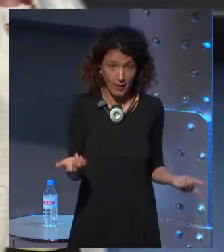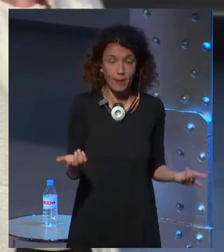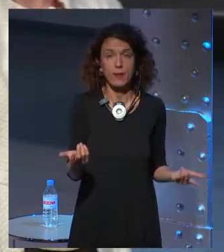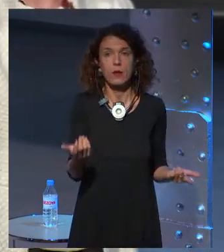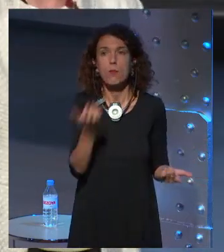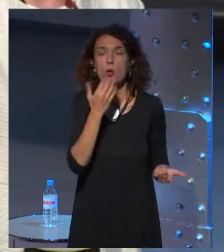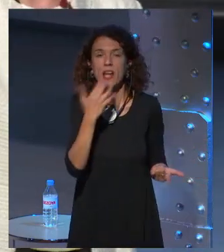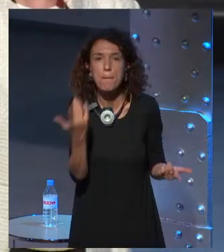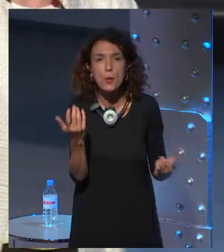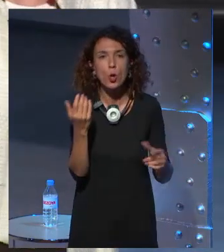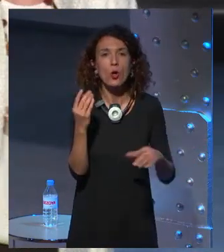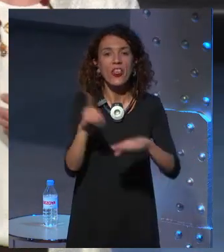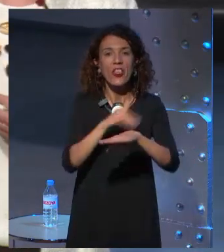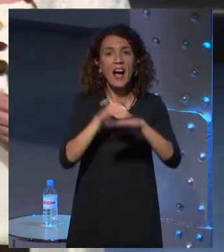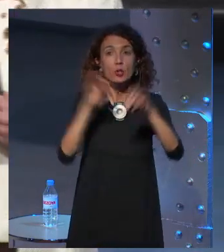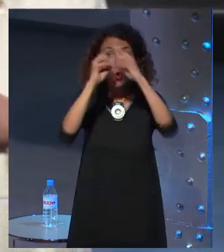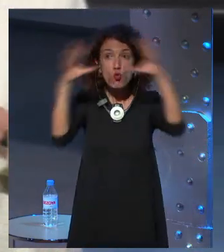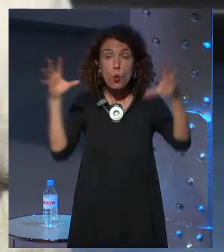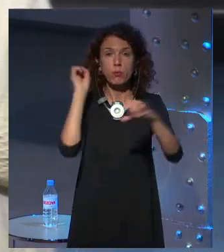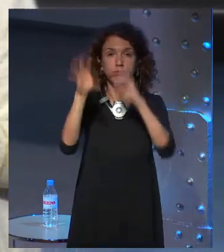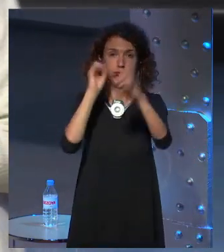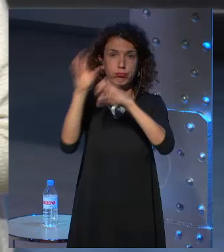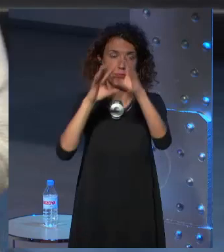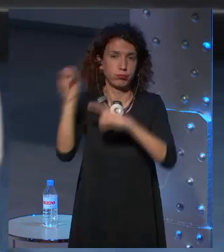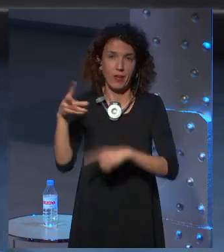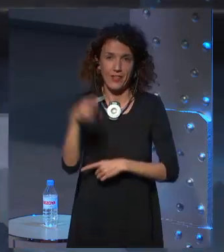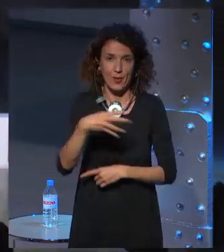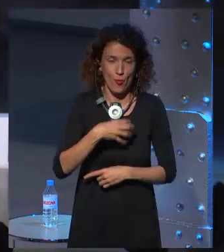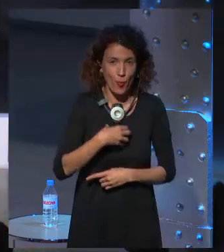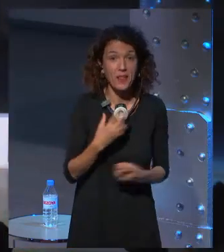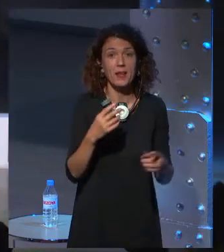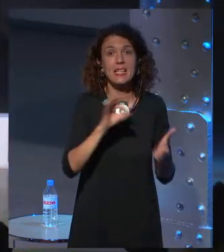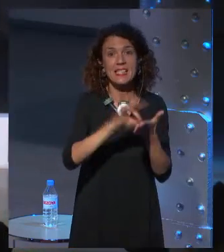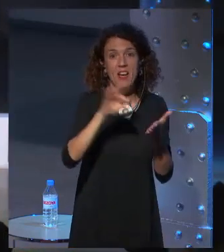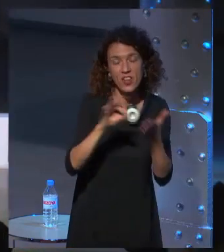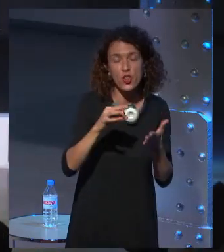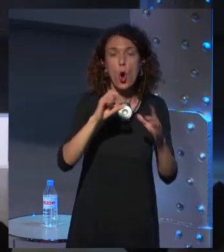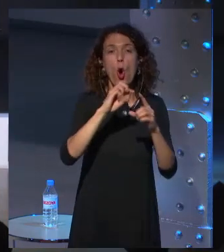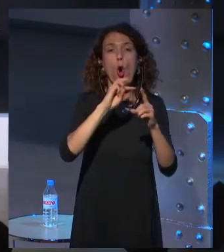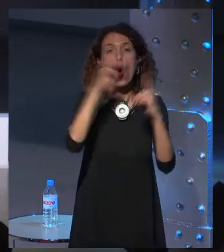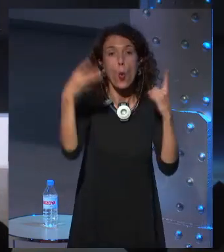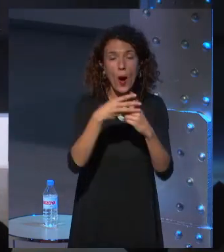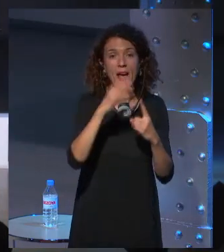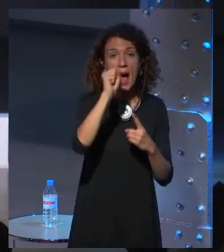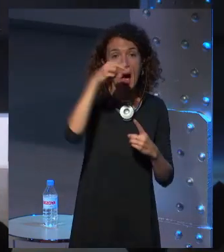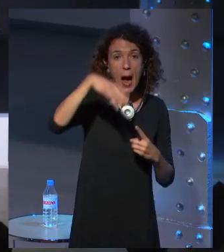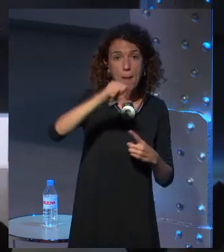cloud, inevitable. Amazon Web Services, not so predictable.